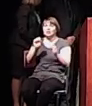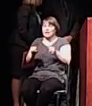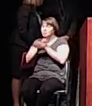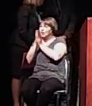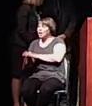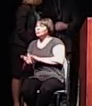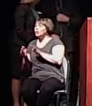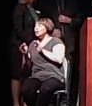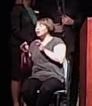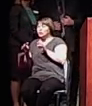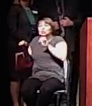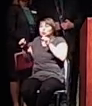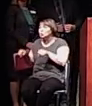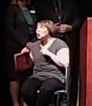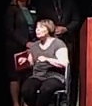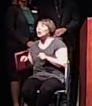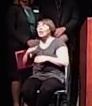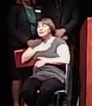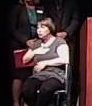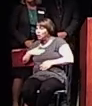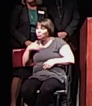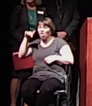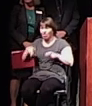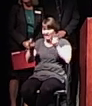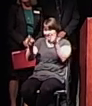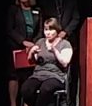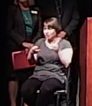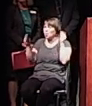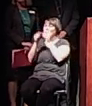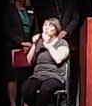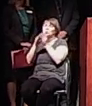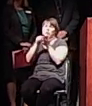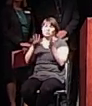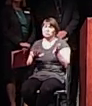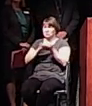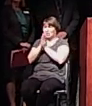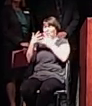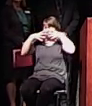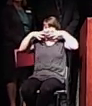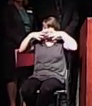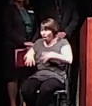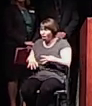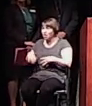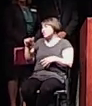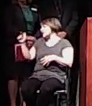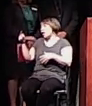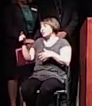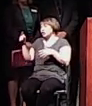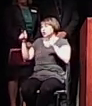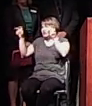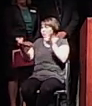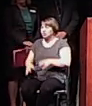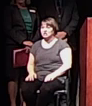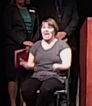This subject has brought more students to tears than any other subject at